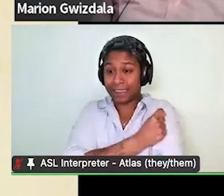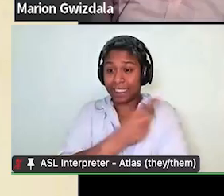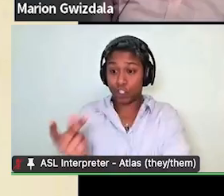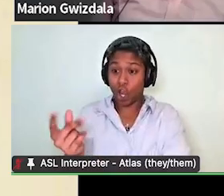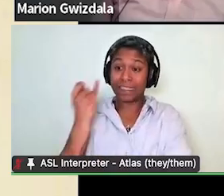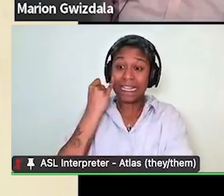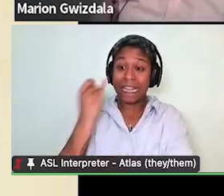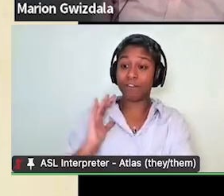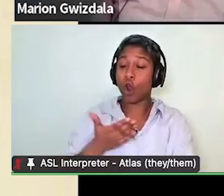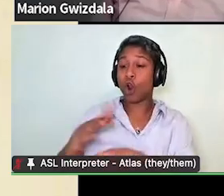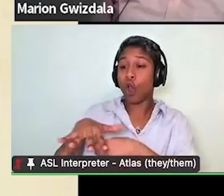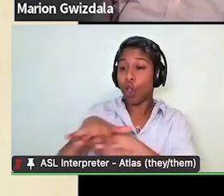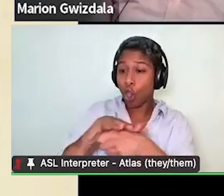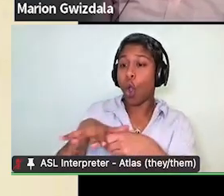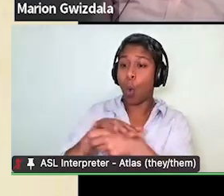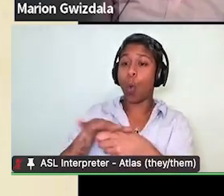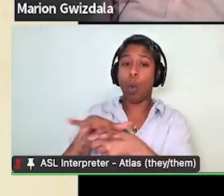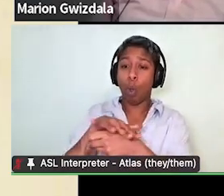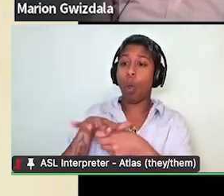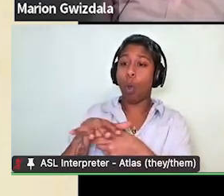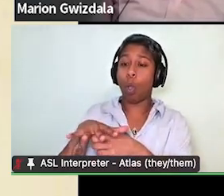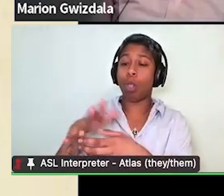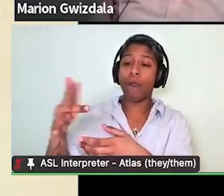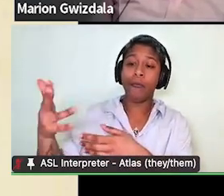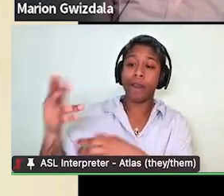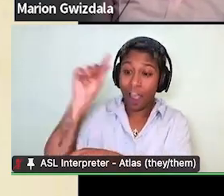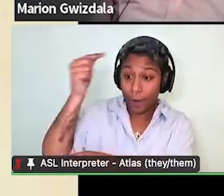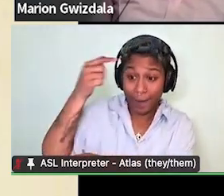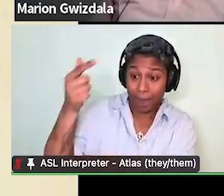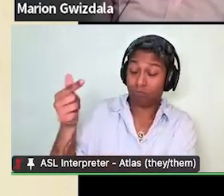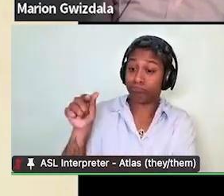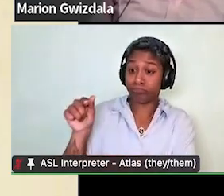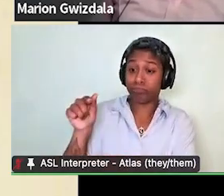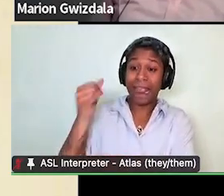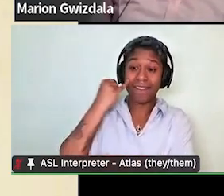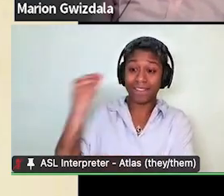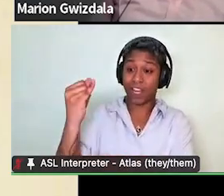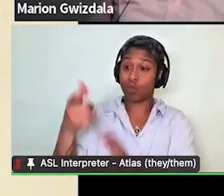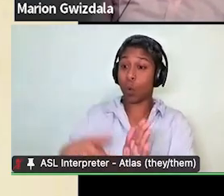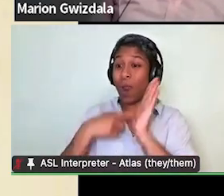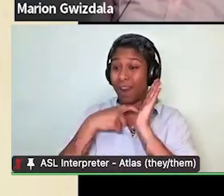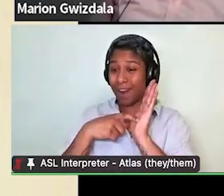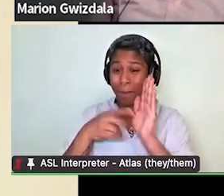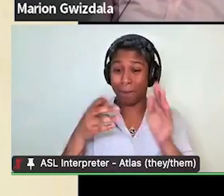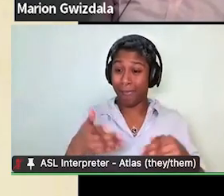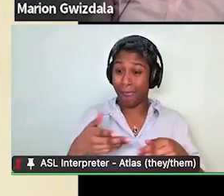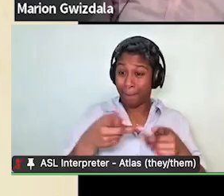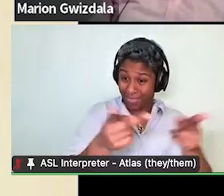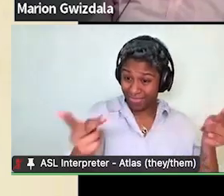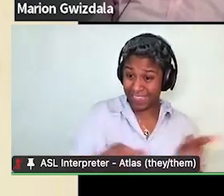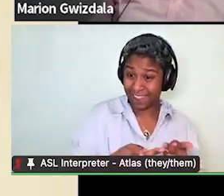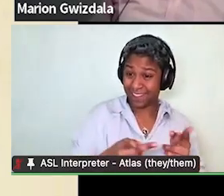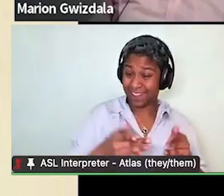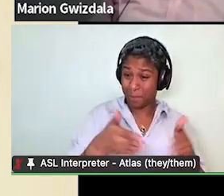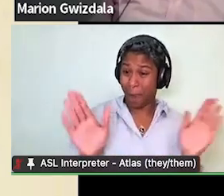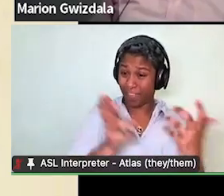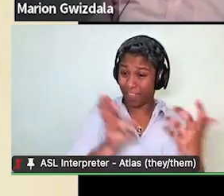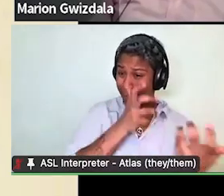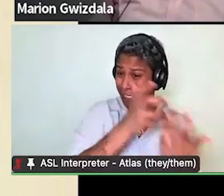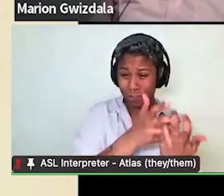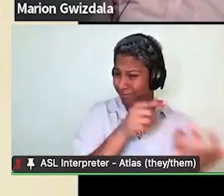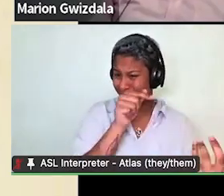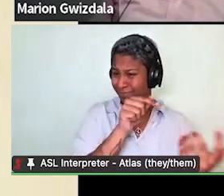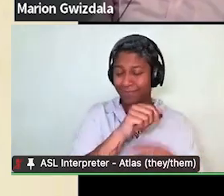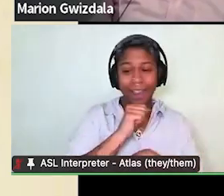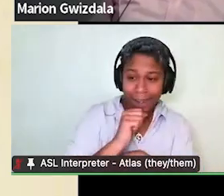municipalities require it, but places of public accommodation are not law enforcement, and they can't require us to demonstrate that the